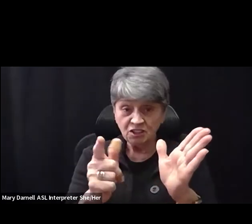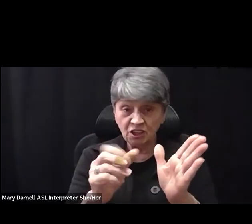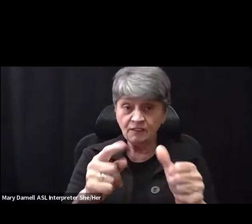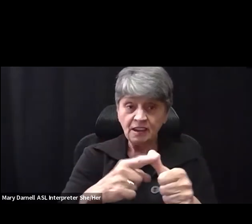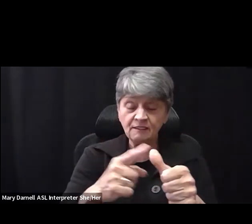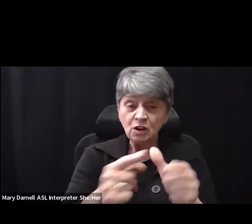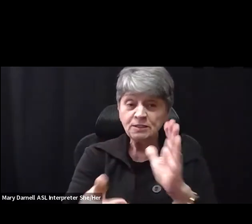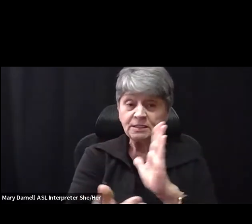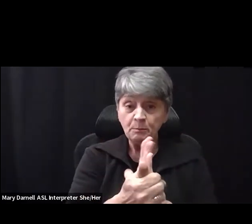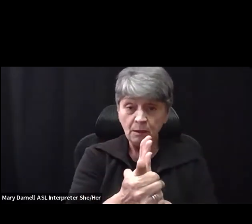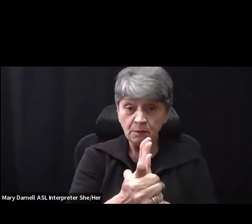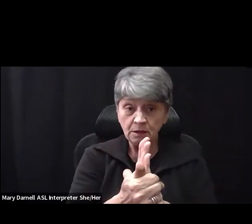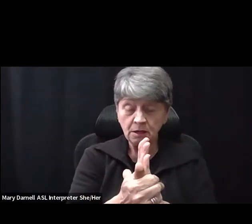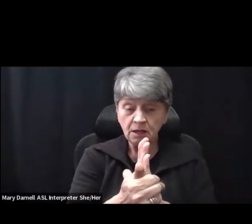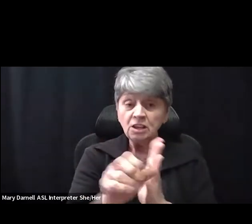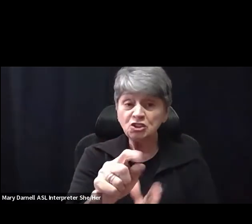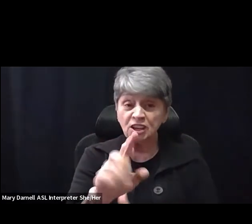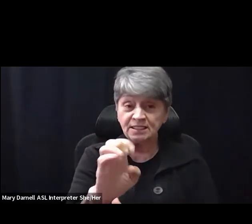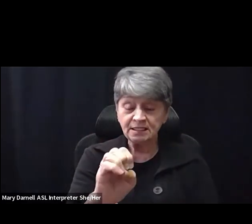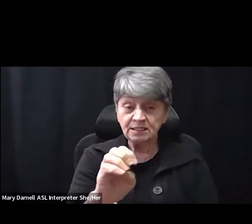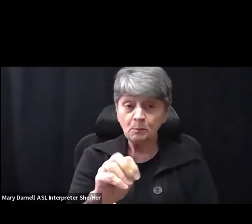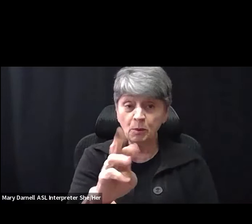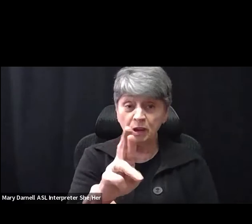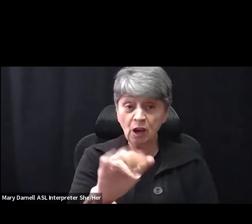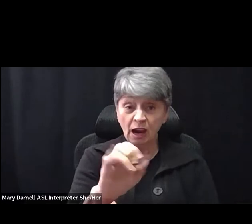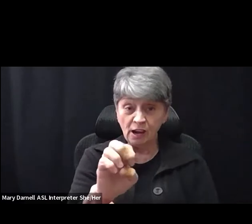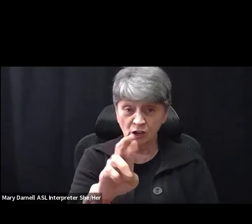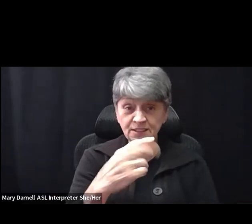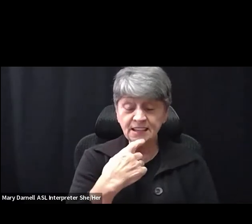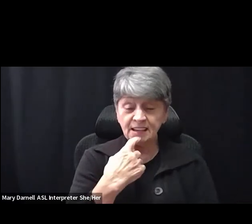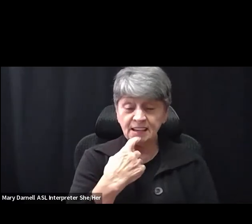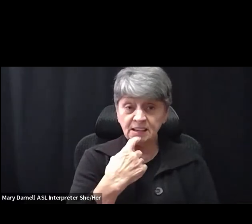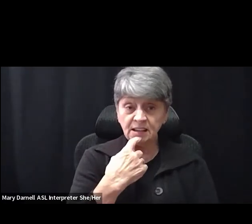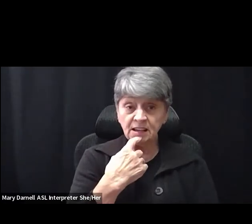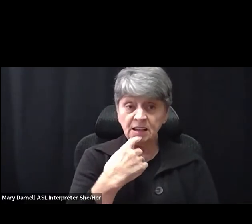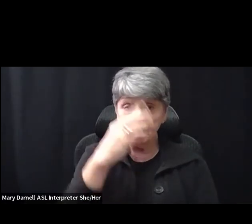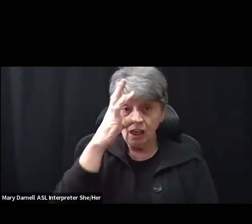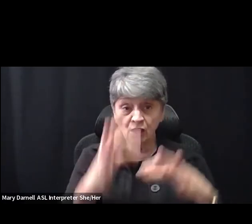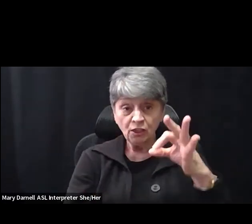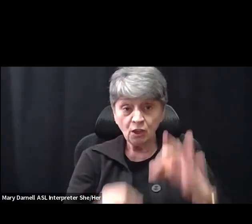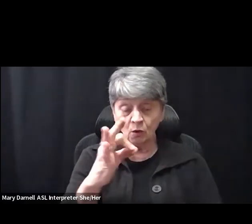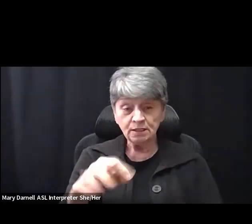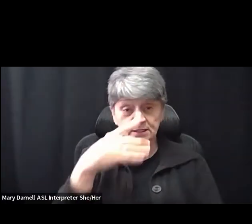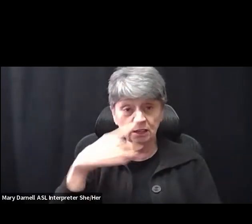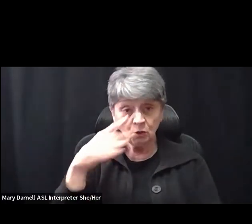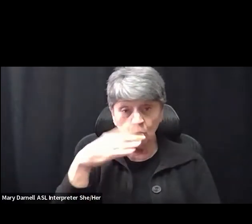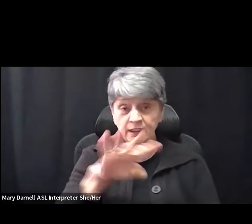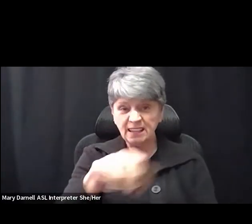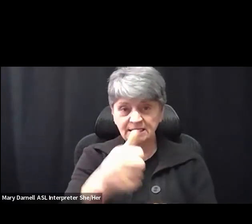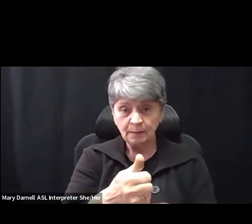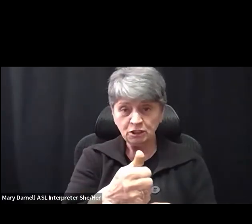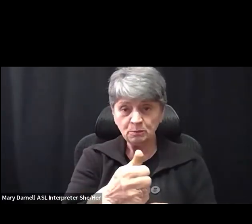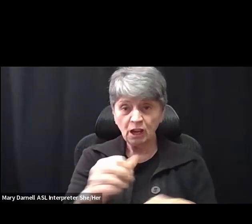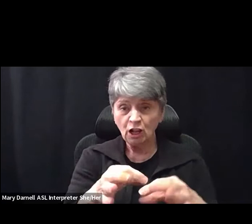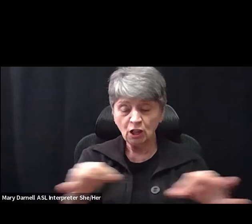As Justice Breyer pointed out, the court is ignoring the Establishment Clause, allowing it to be